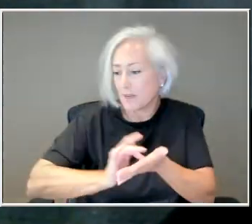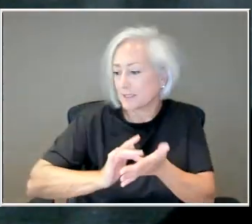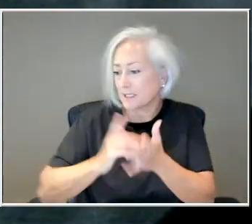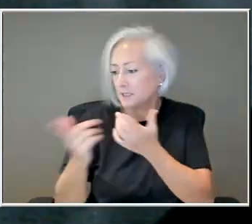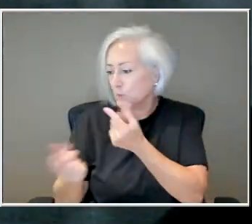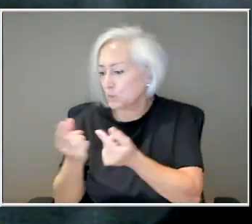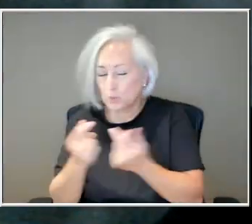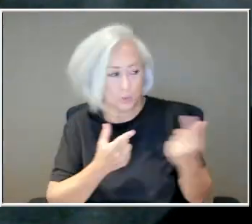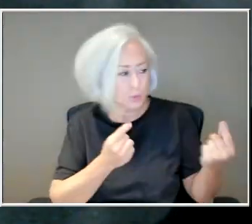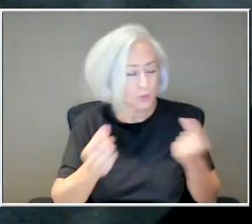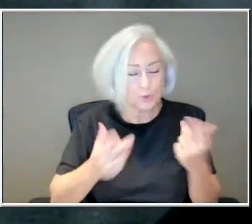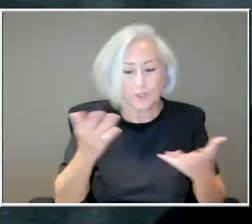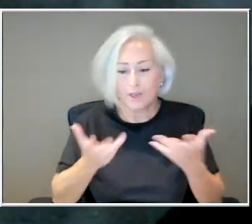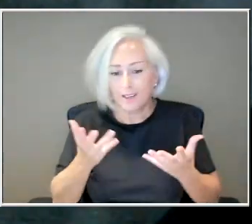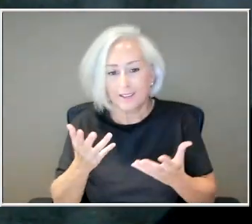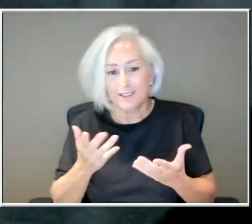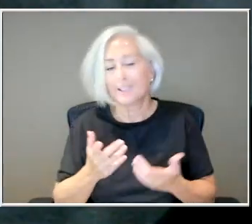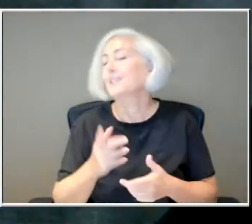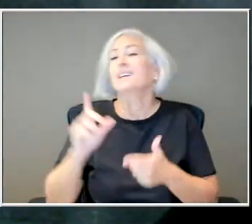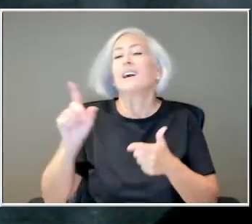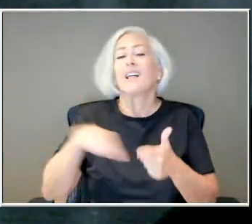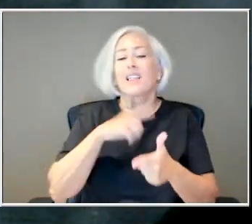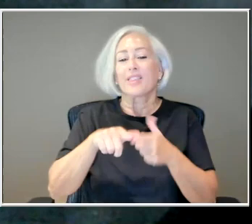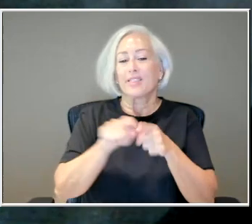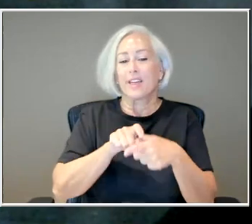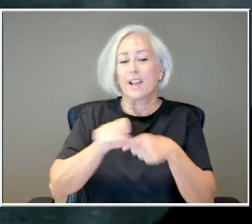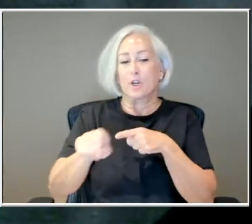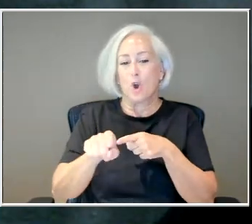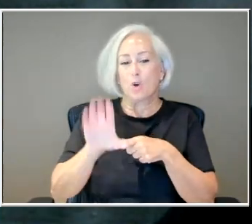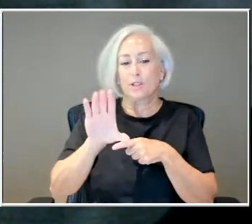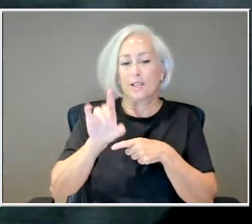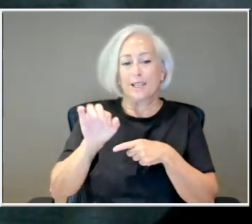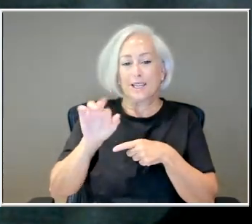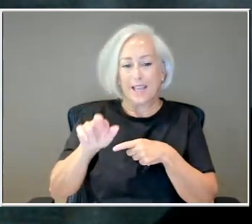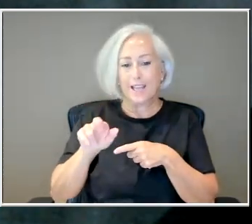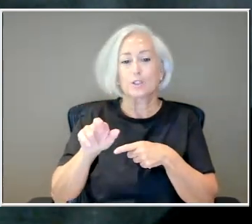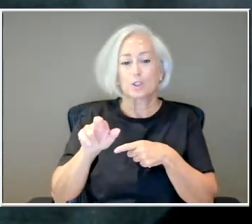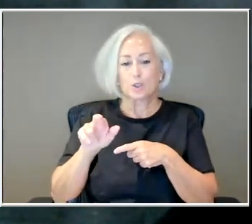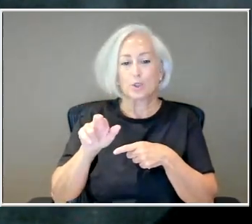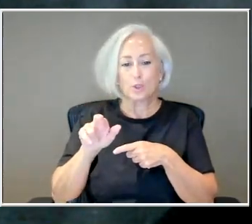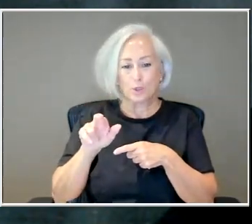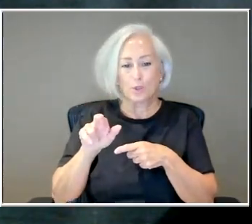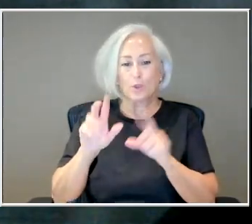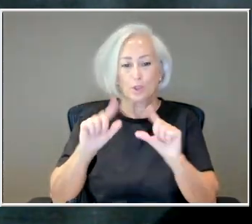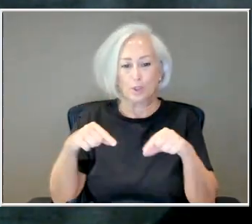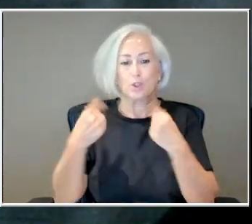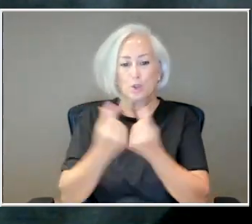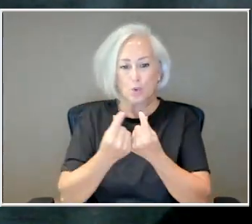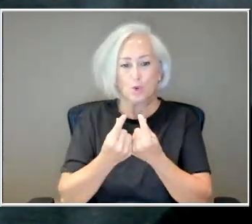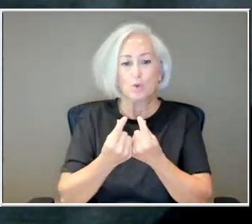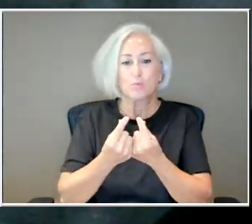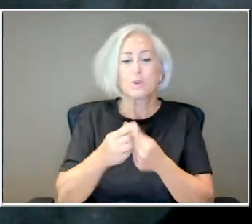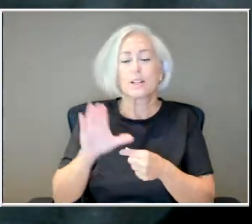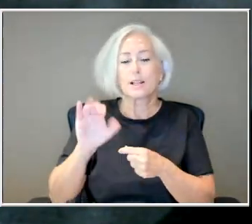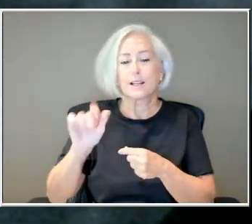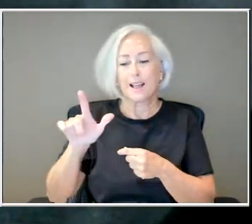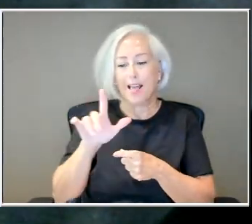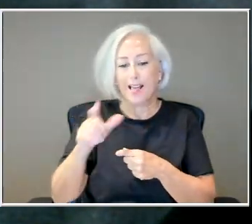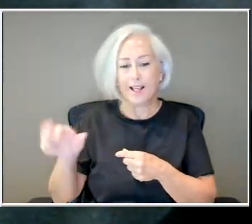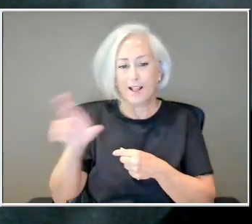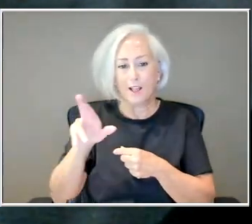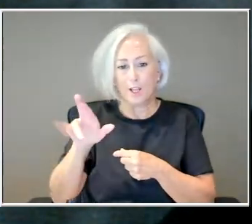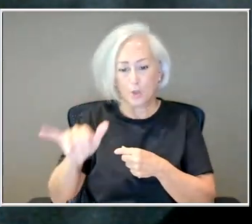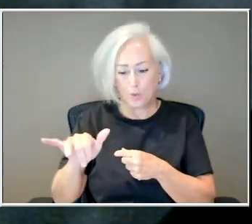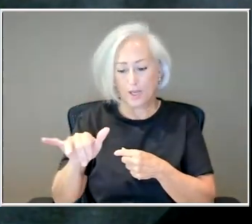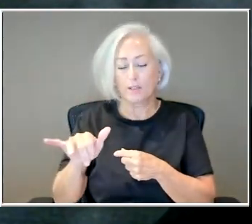What am I going to do? I called down the Cancer Society or the cancer group in Calgary, the numbers that